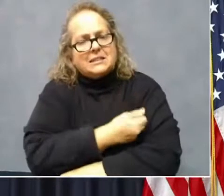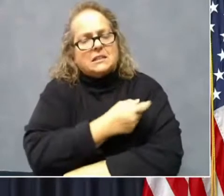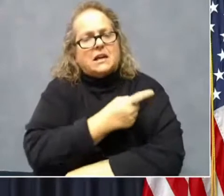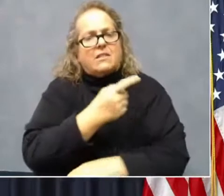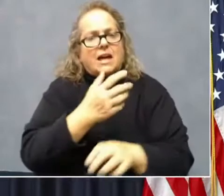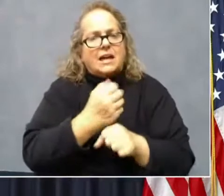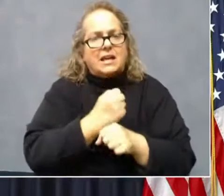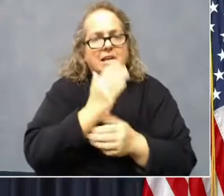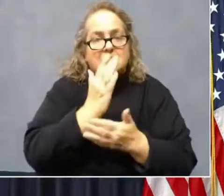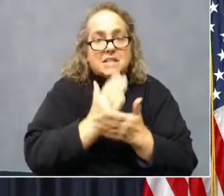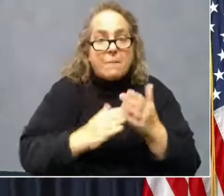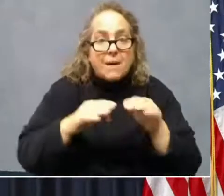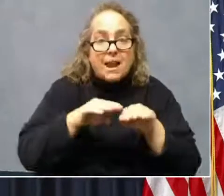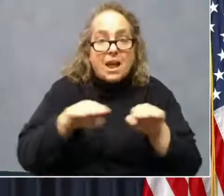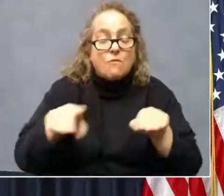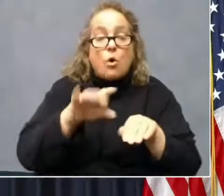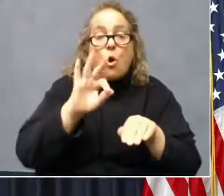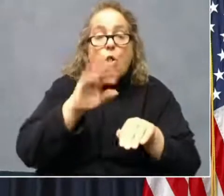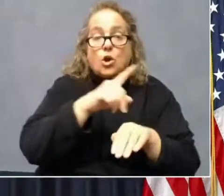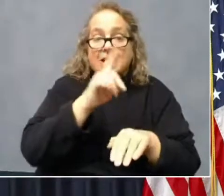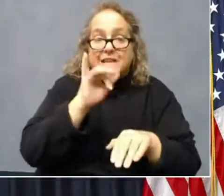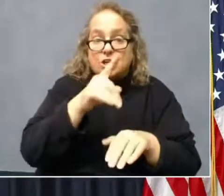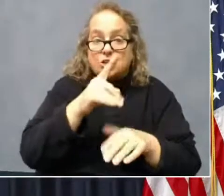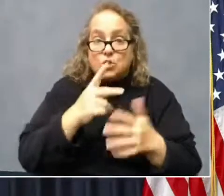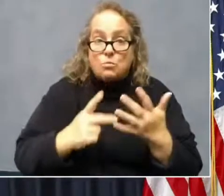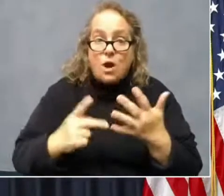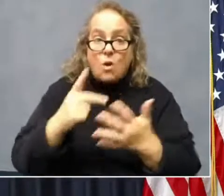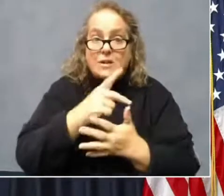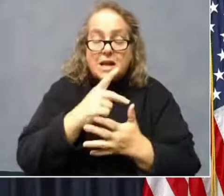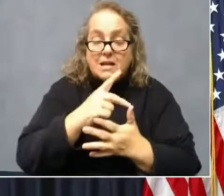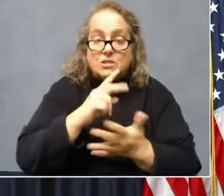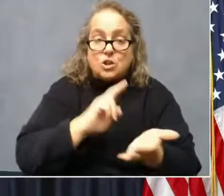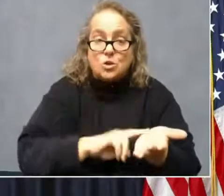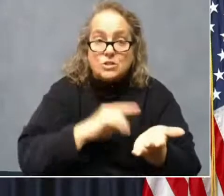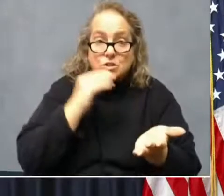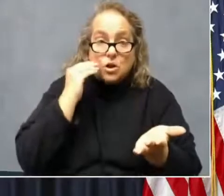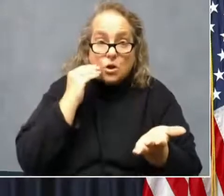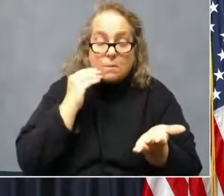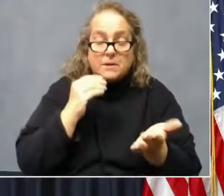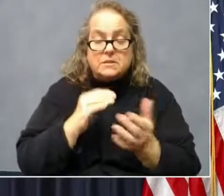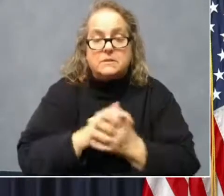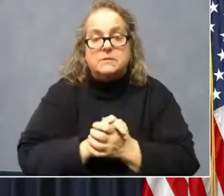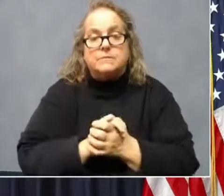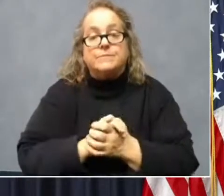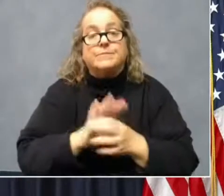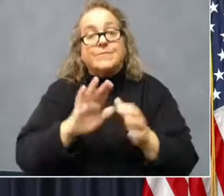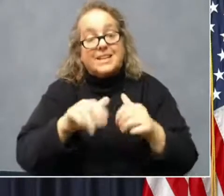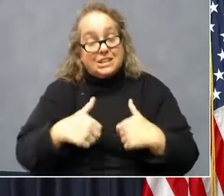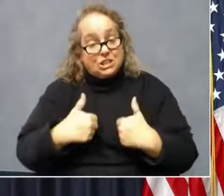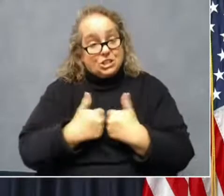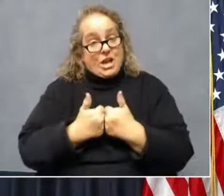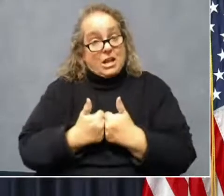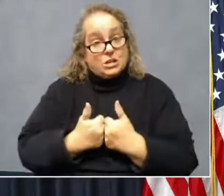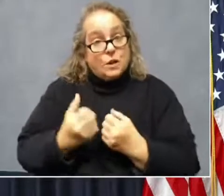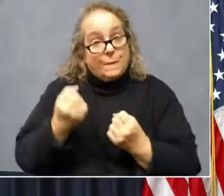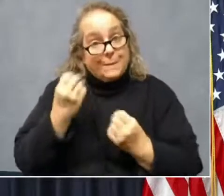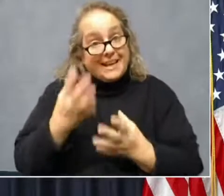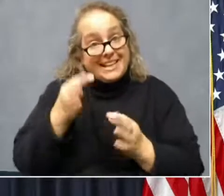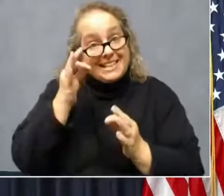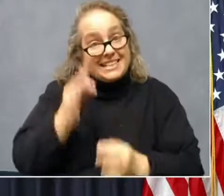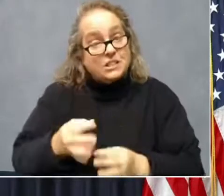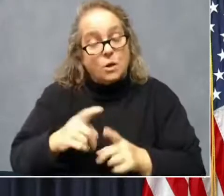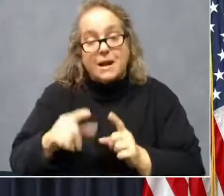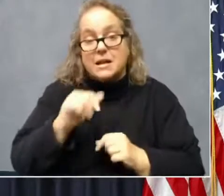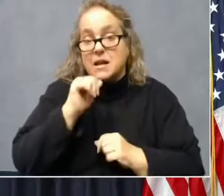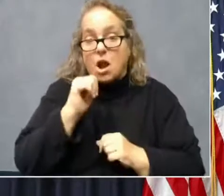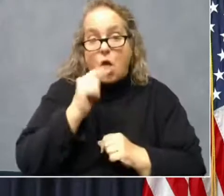it like hospitals? So the challenge here is that many of the decisions, but not all, will be made by CVS